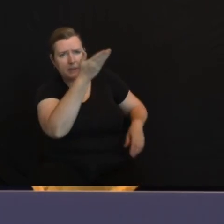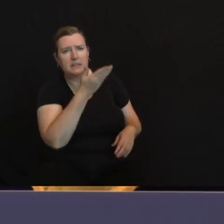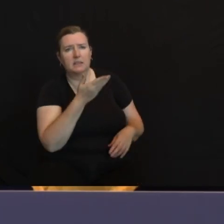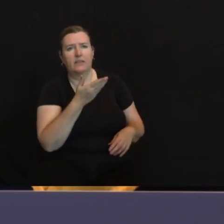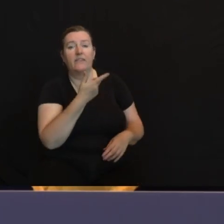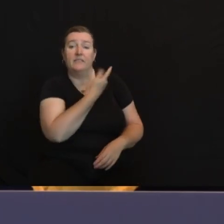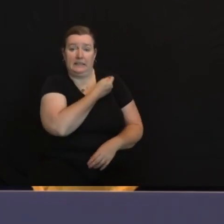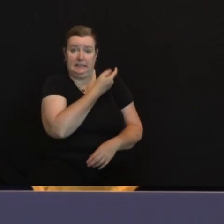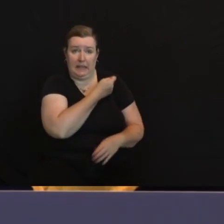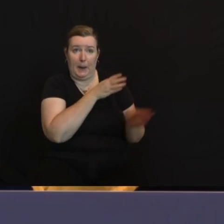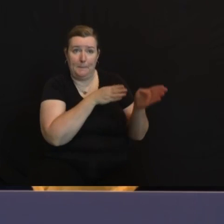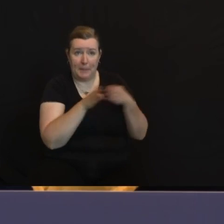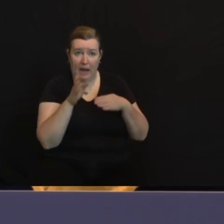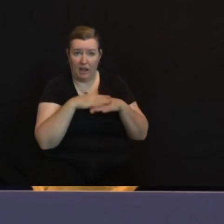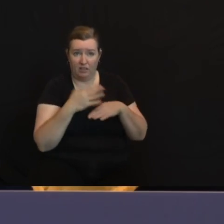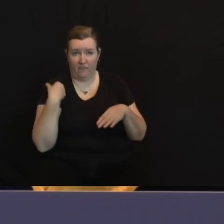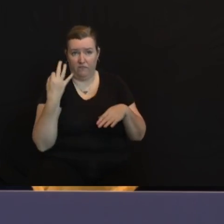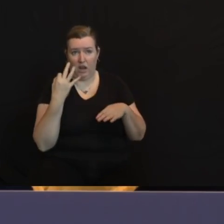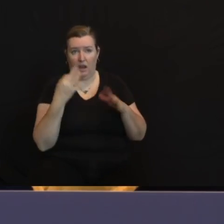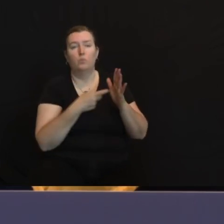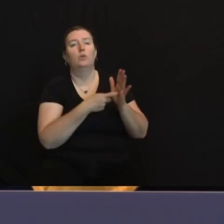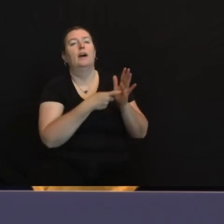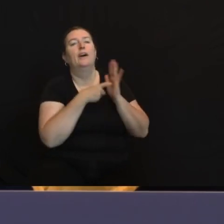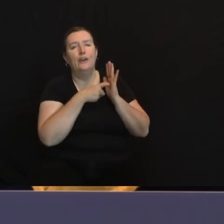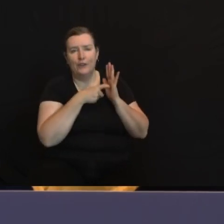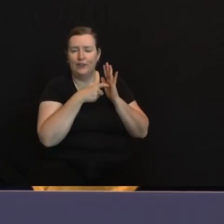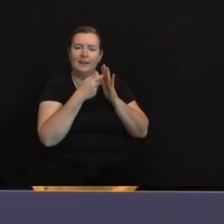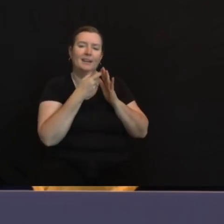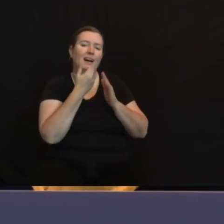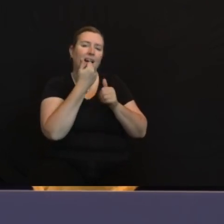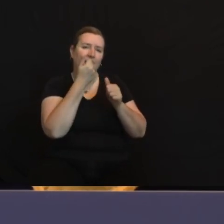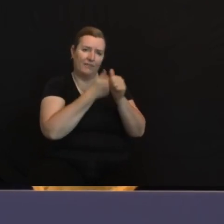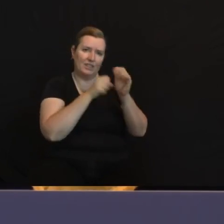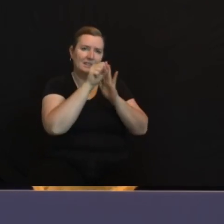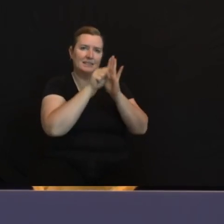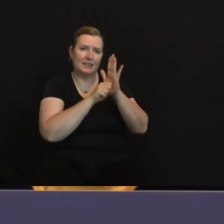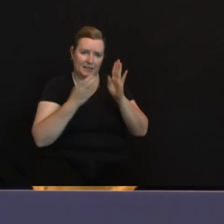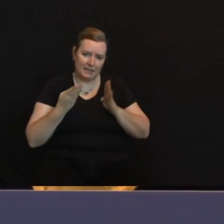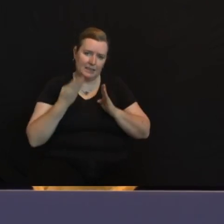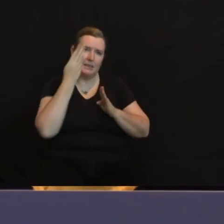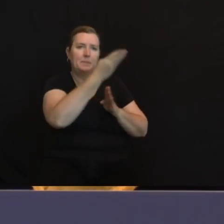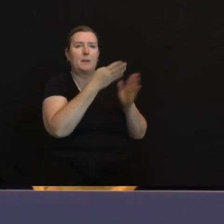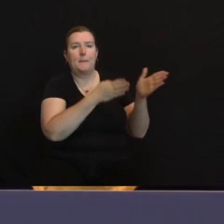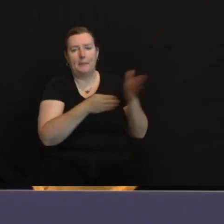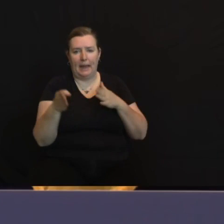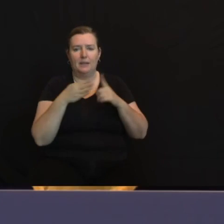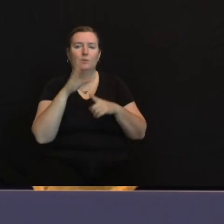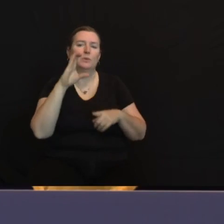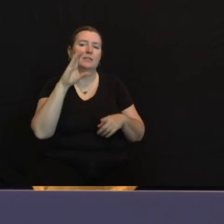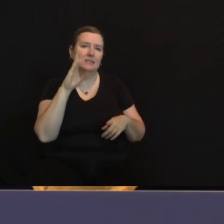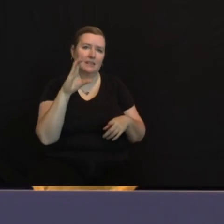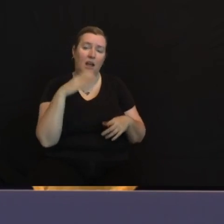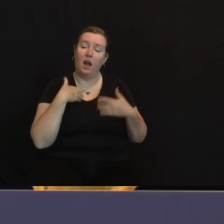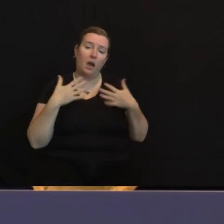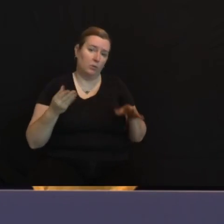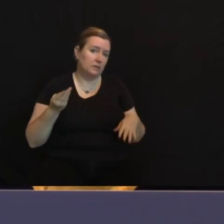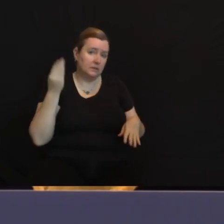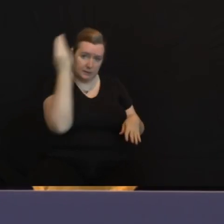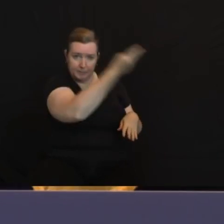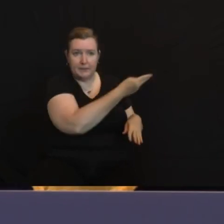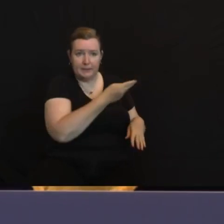on Friday, as was required by every American state, to the CDC. Judy oversaw